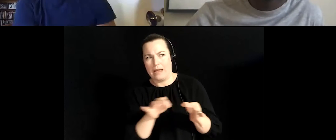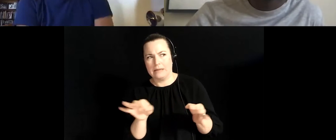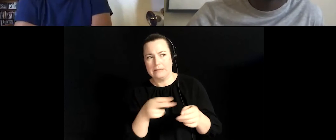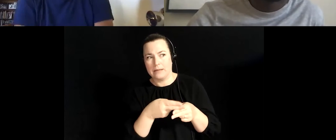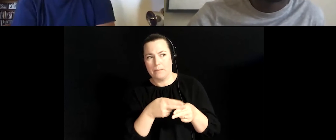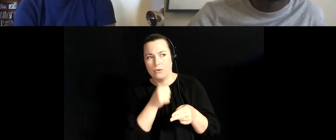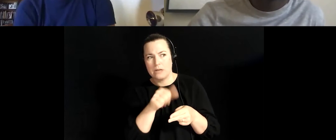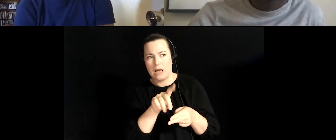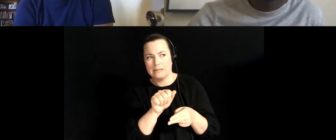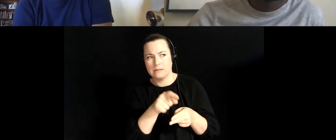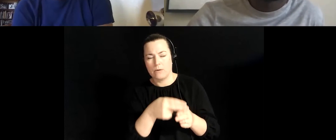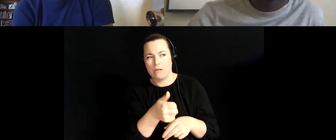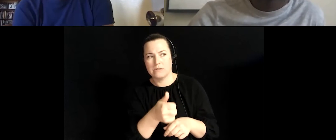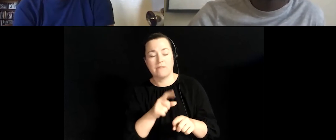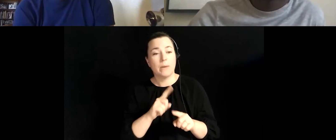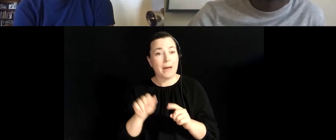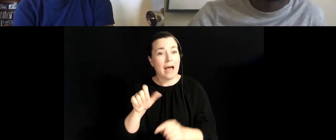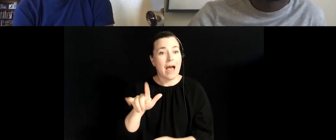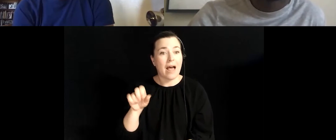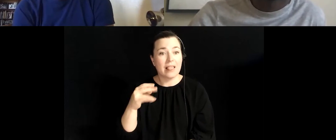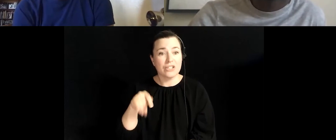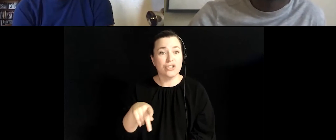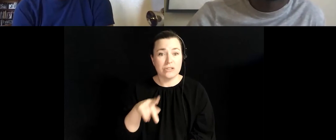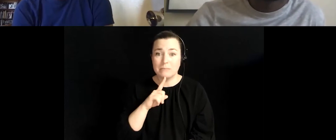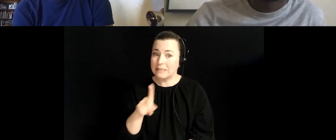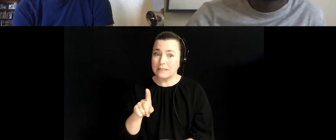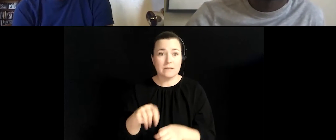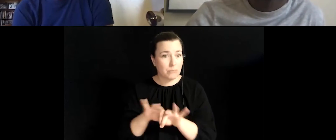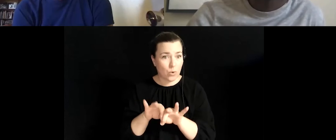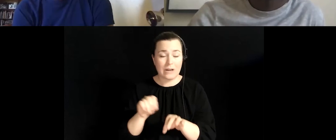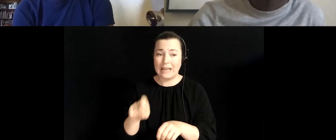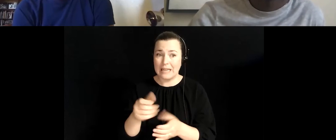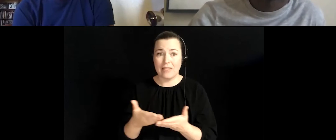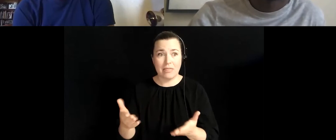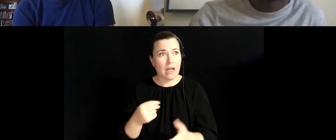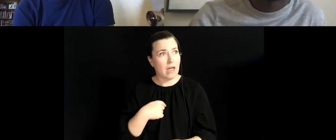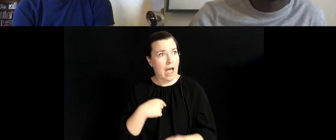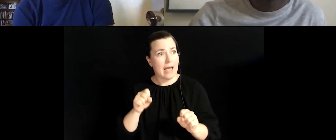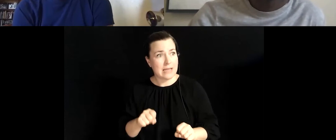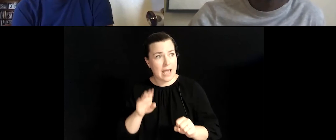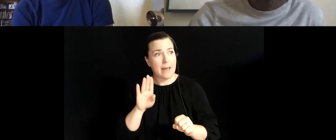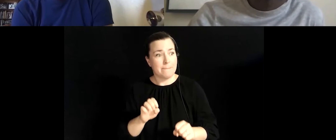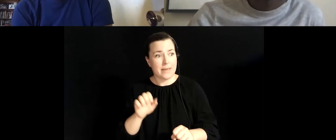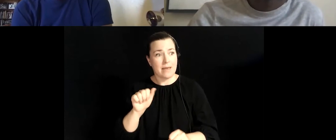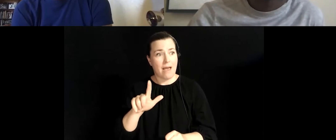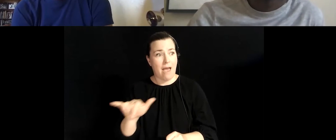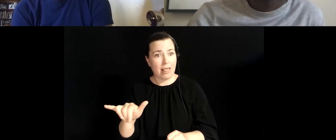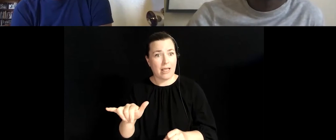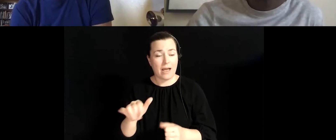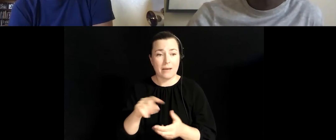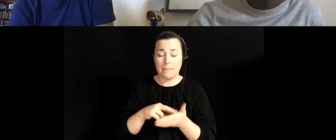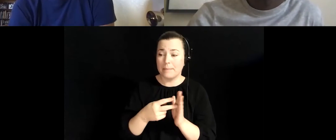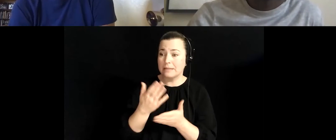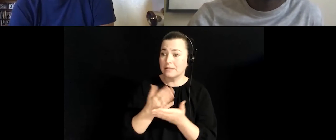is a very needed and good thing, and I feel that I can be an ally, maybe somebody else in some